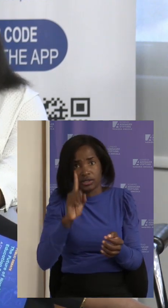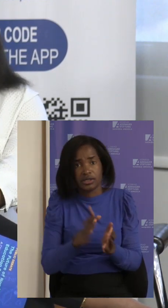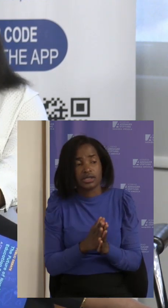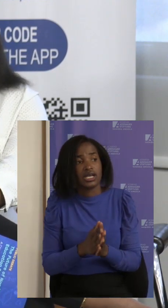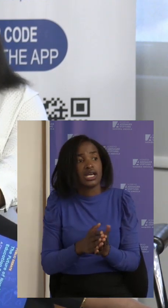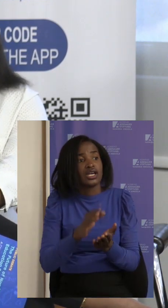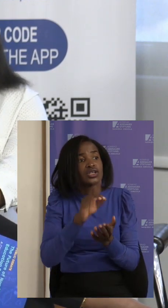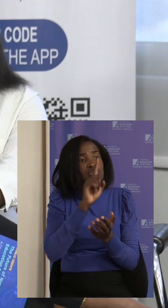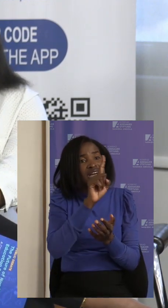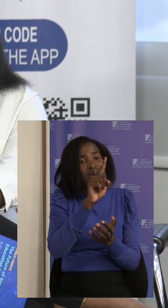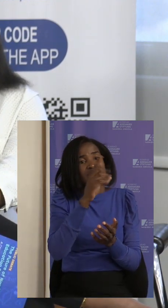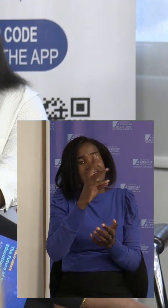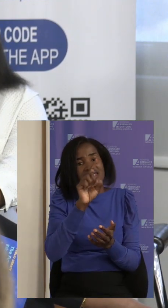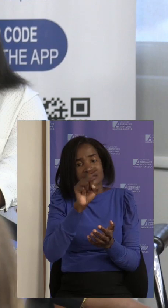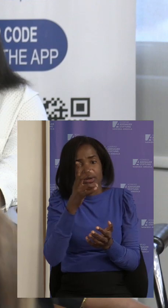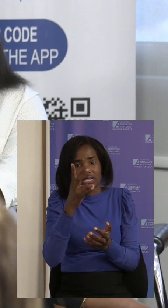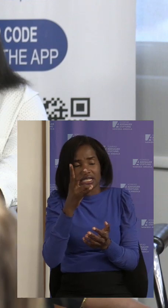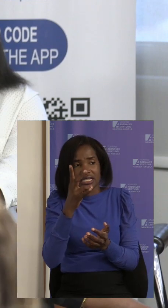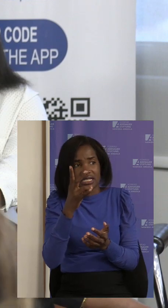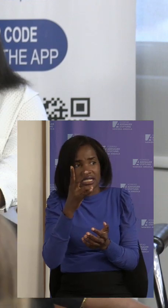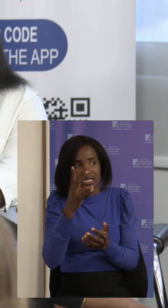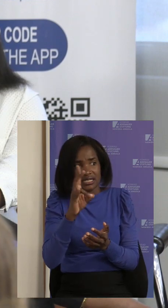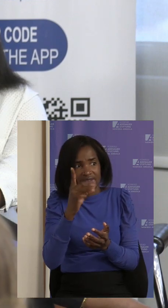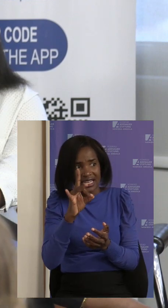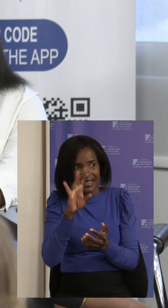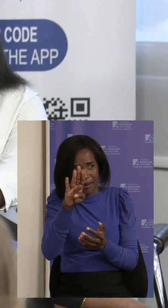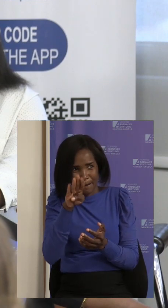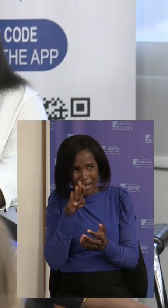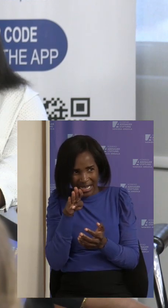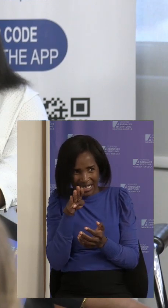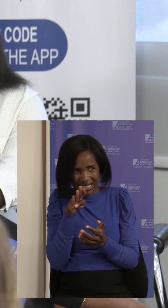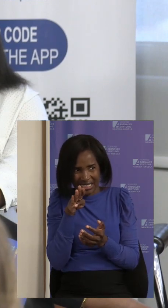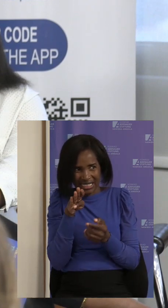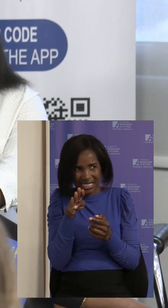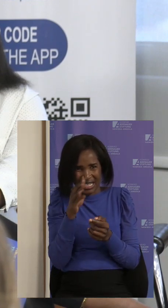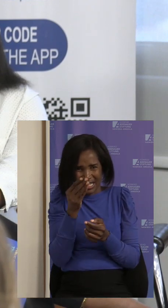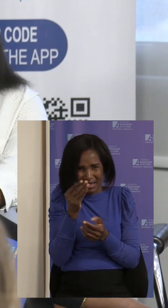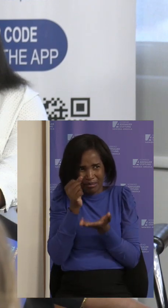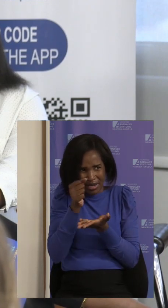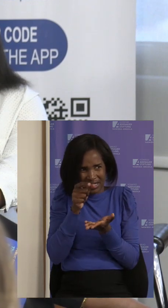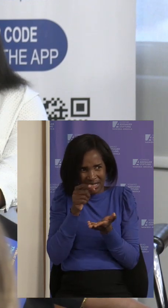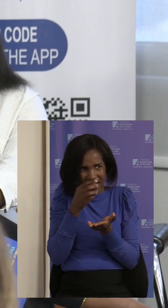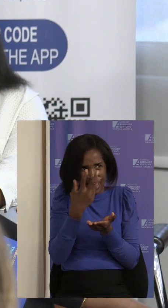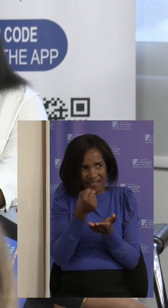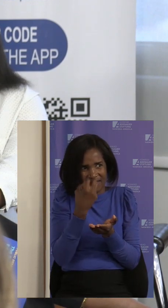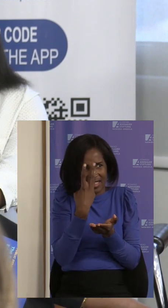the 16.78 billion, of that proportion there is a